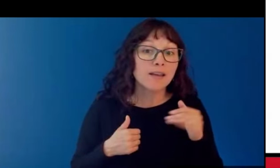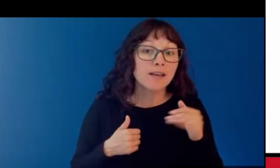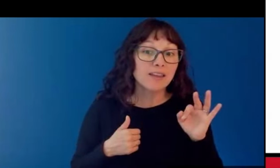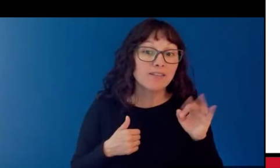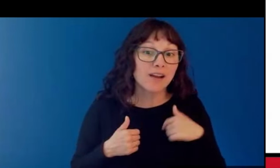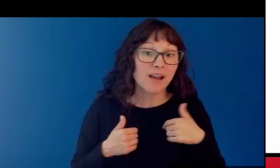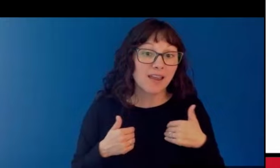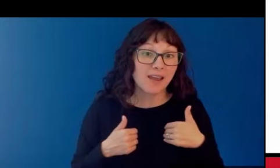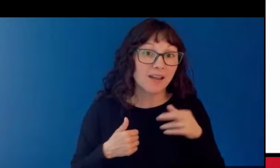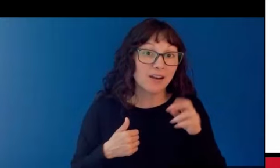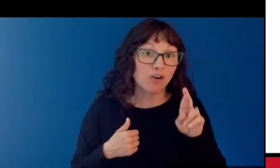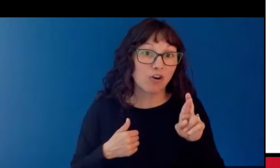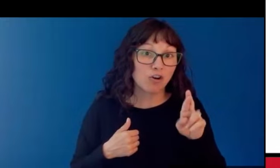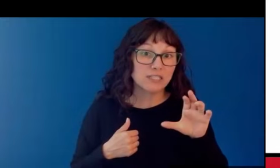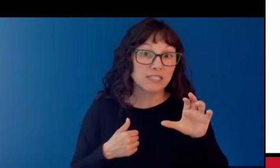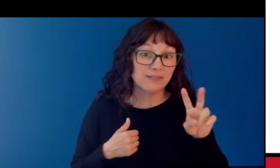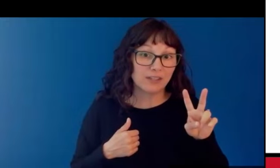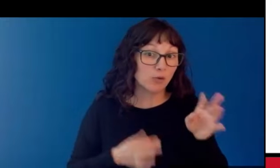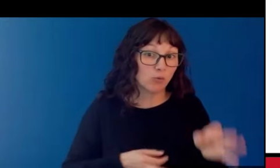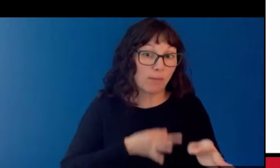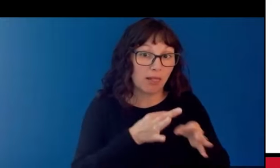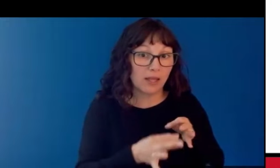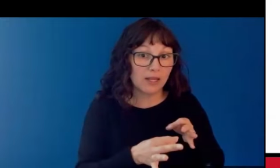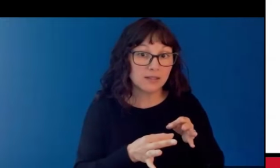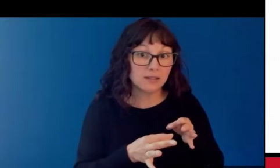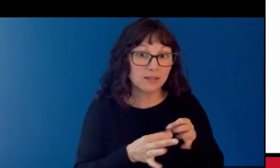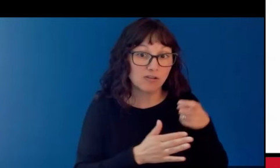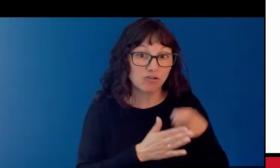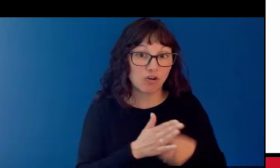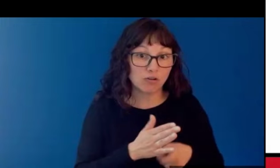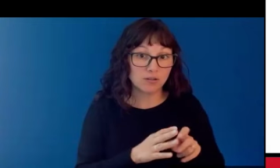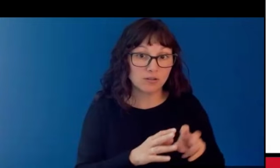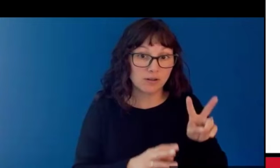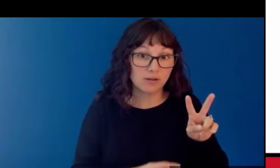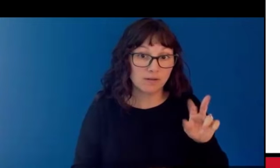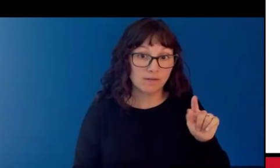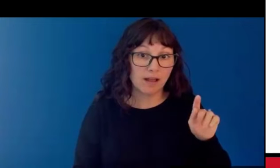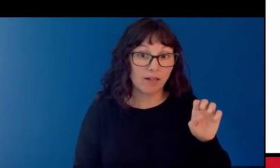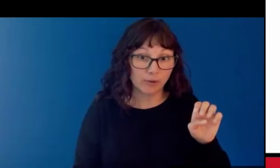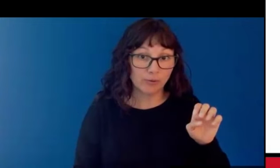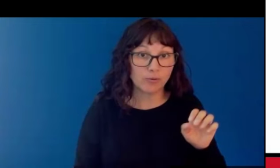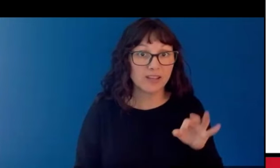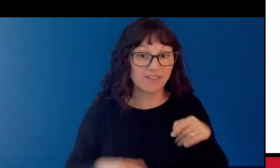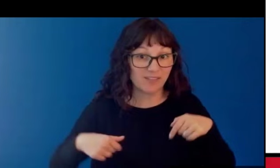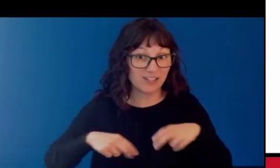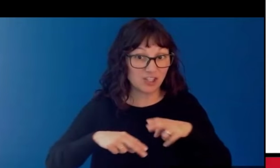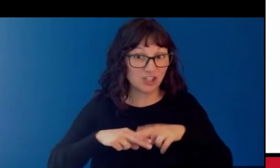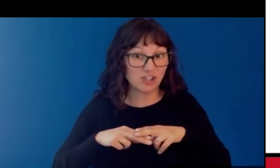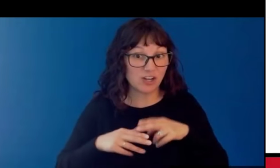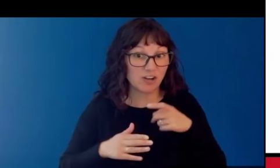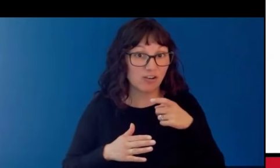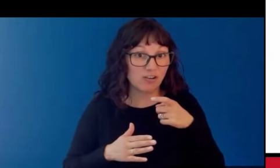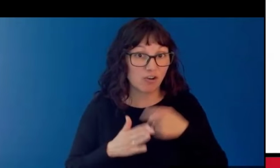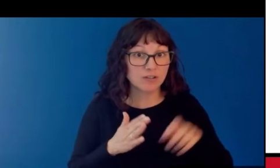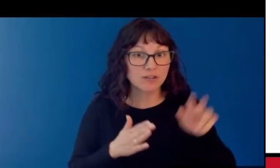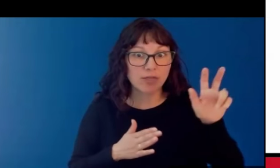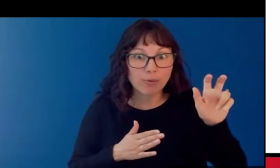value policy and say this chair now costs $300,